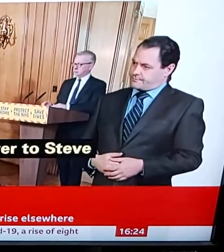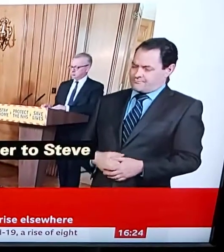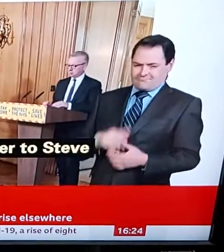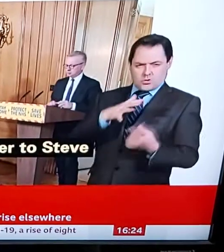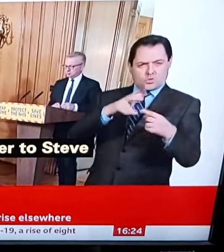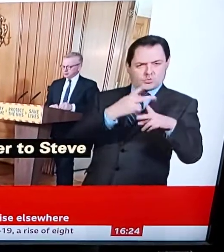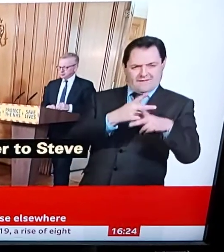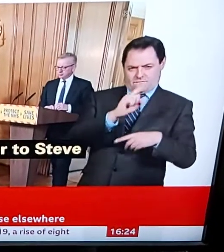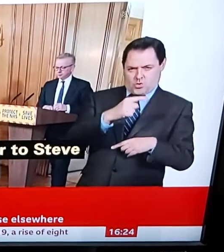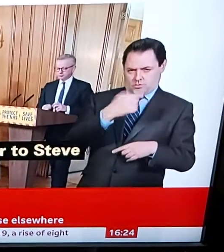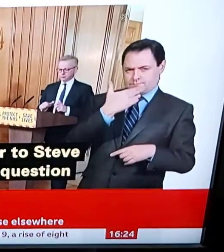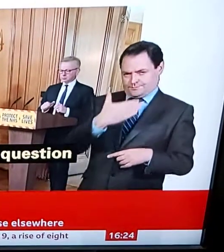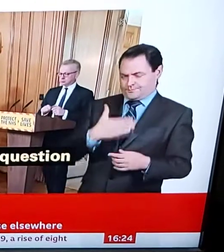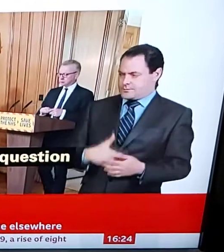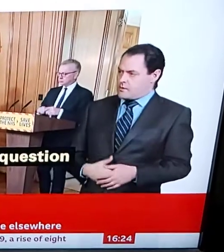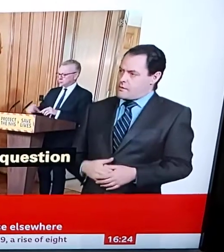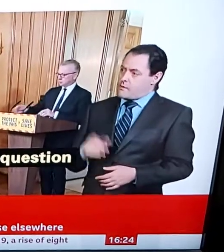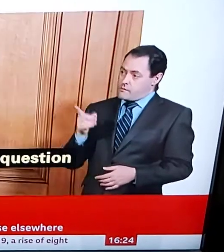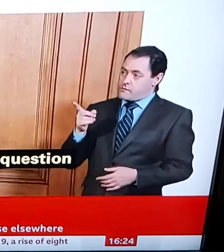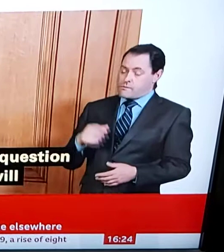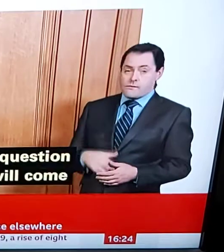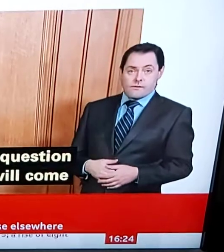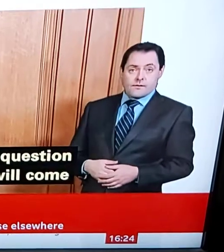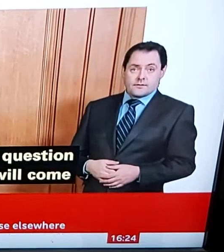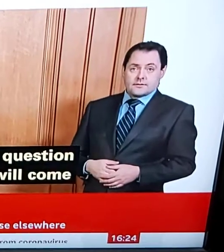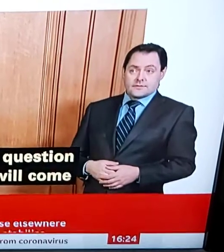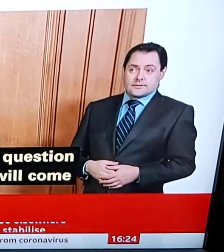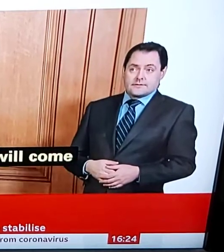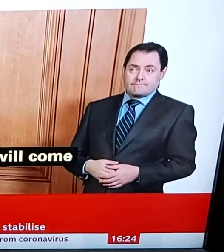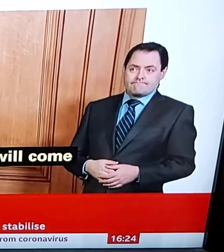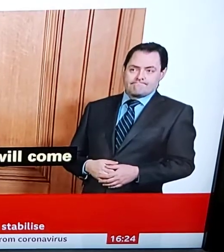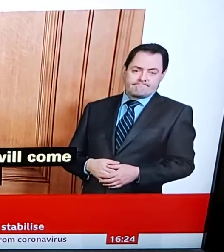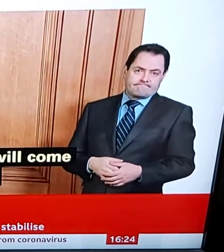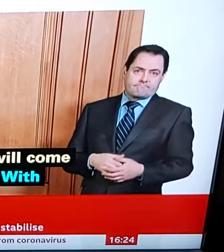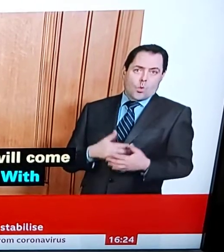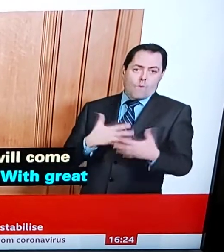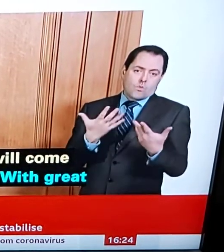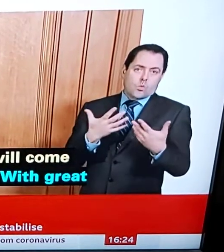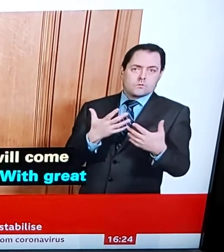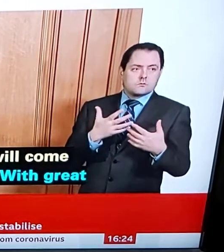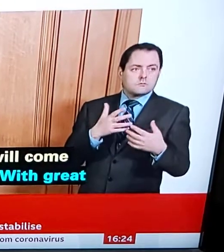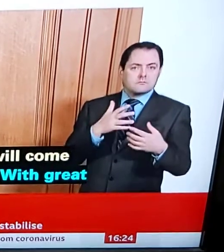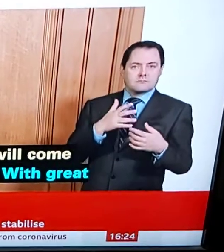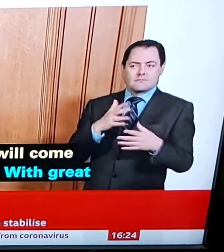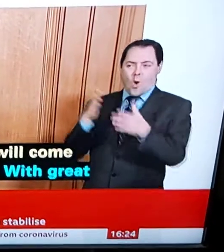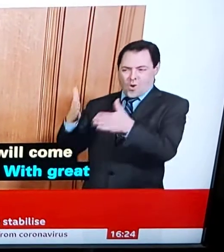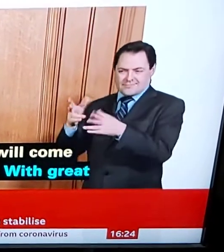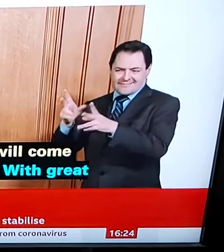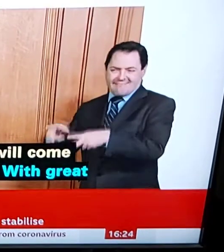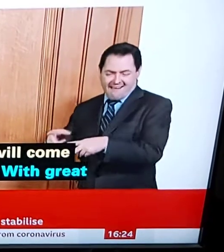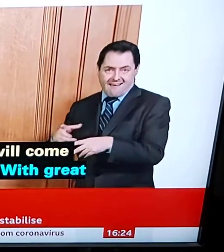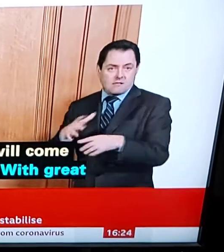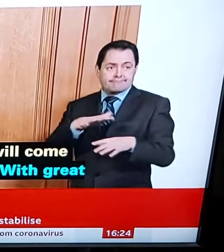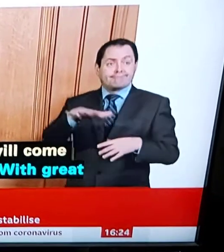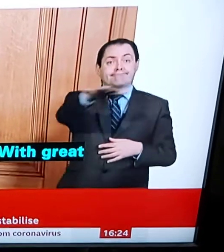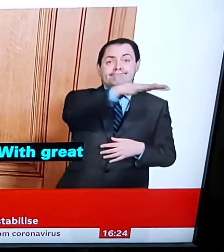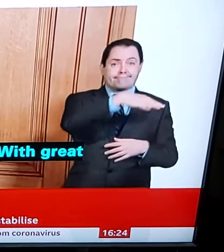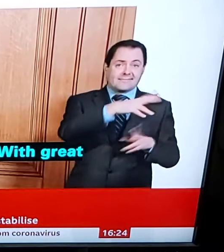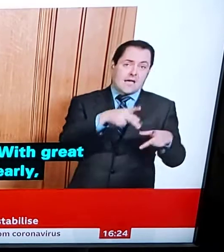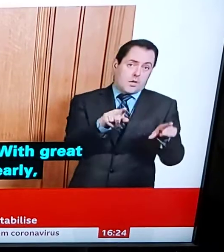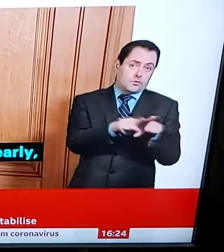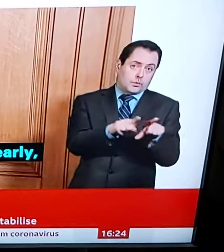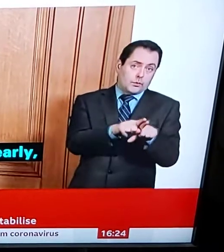Credit. So with great sadness and unfortunately, clearly deaths do happen in the community, and those are people